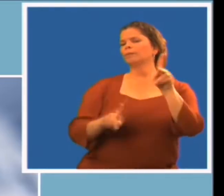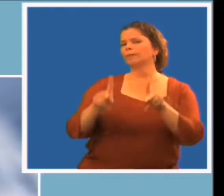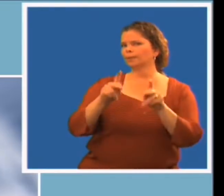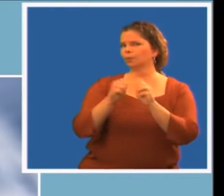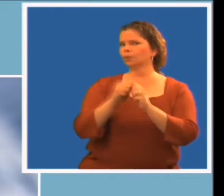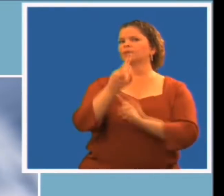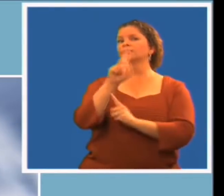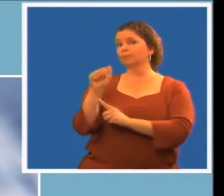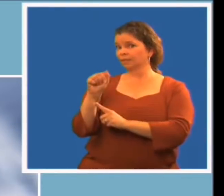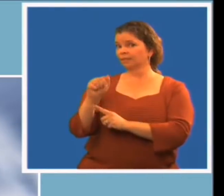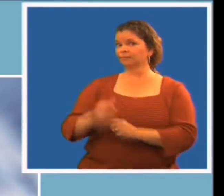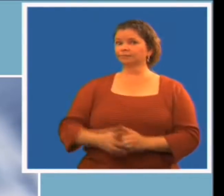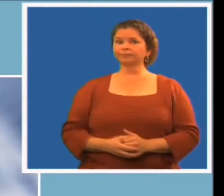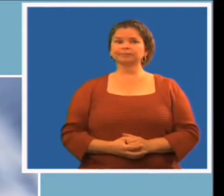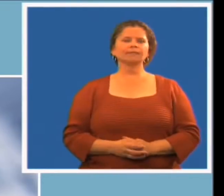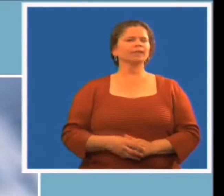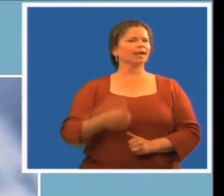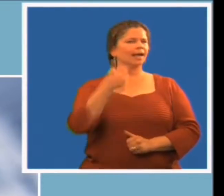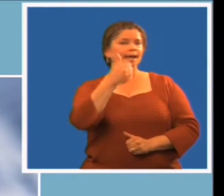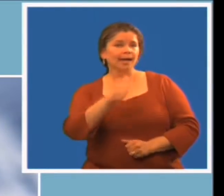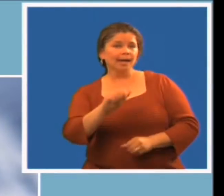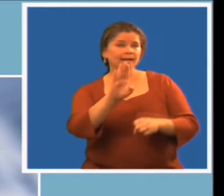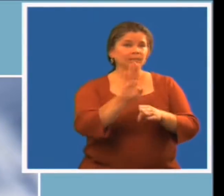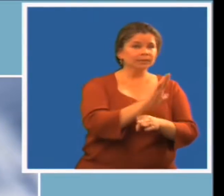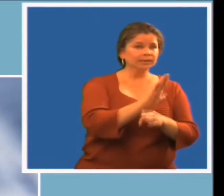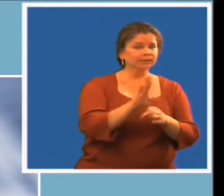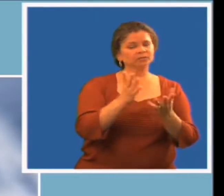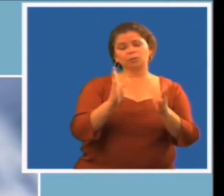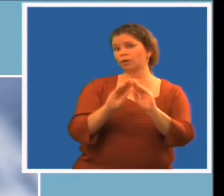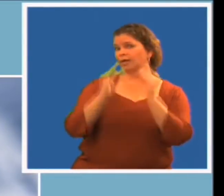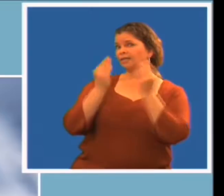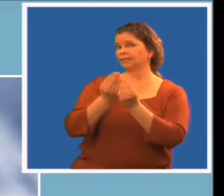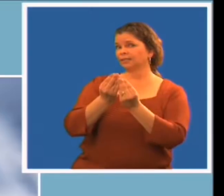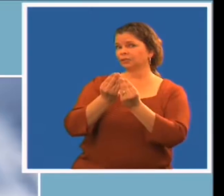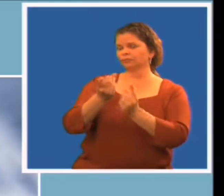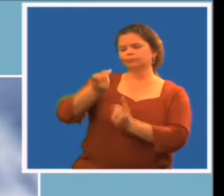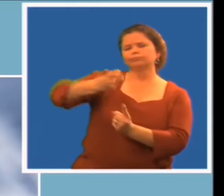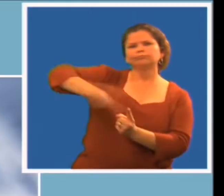school board community, including persons with disabilities.